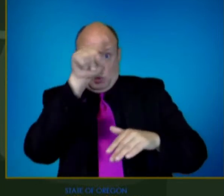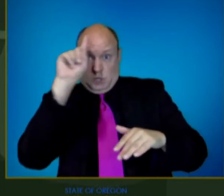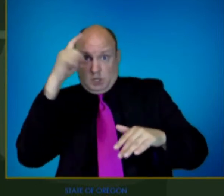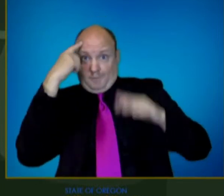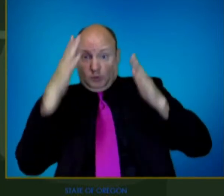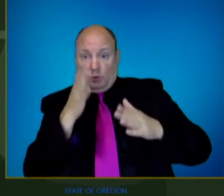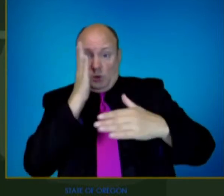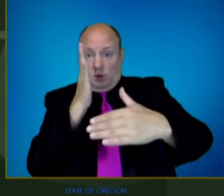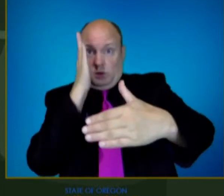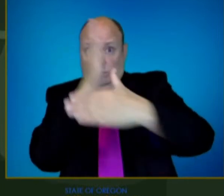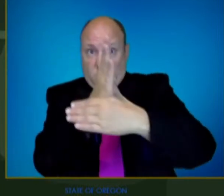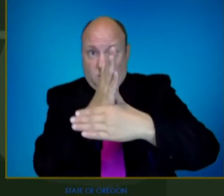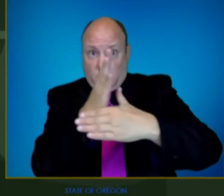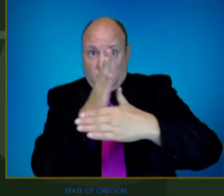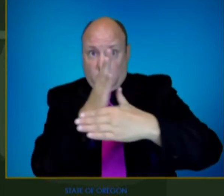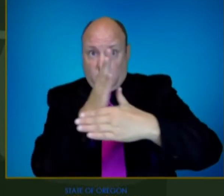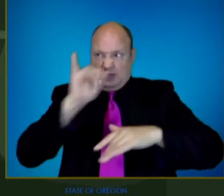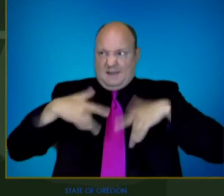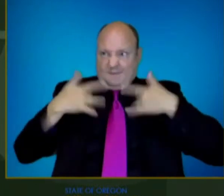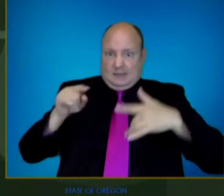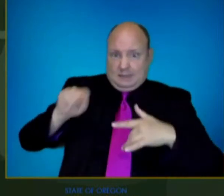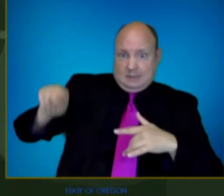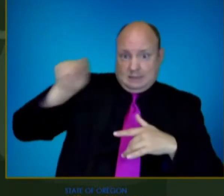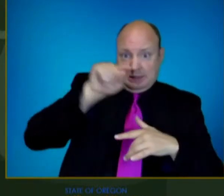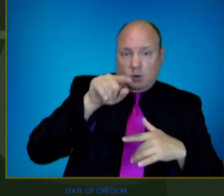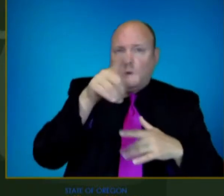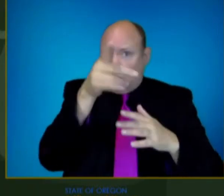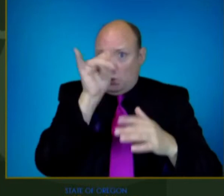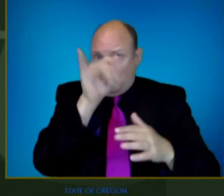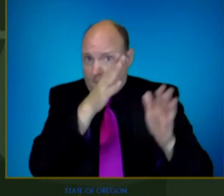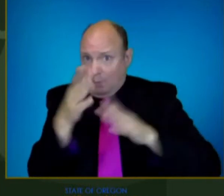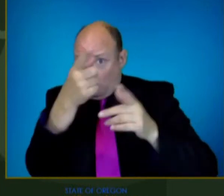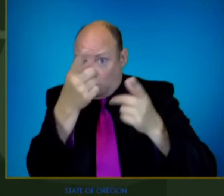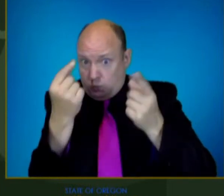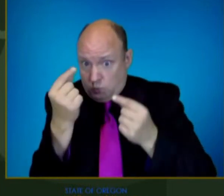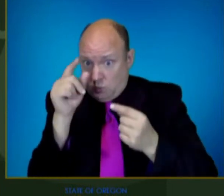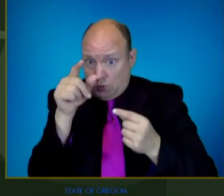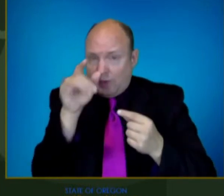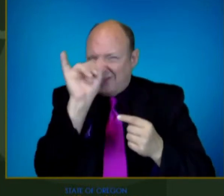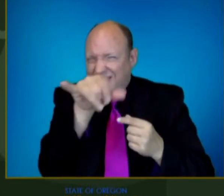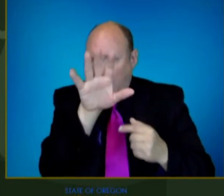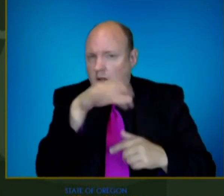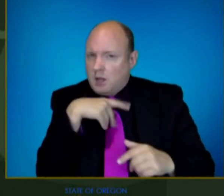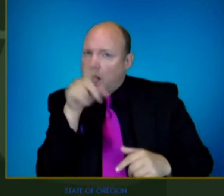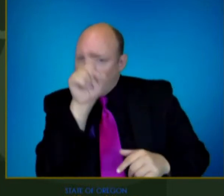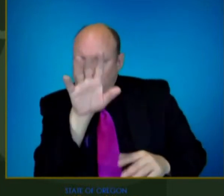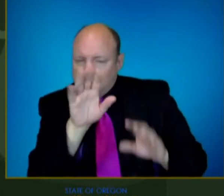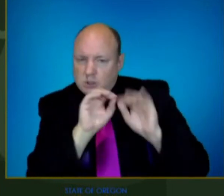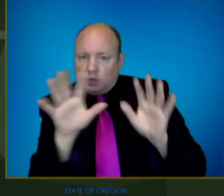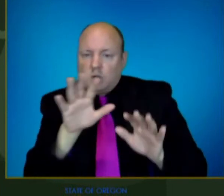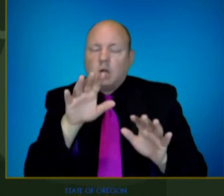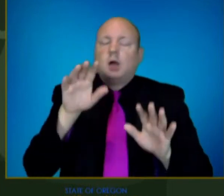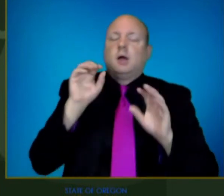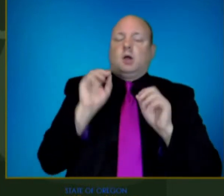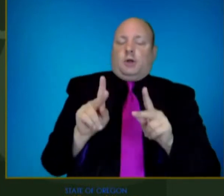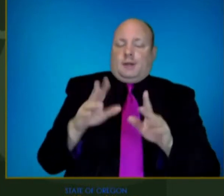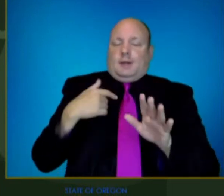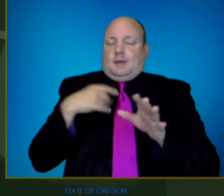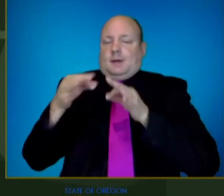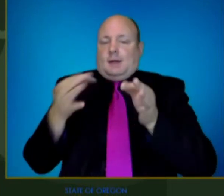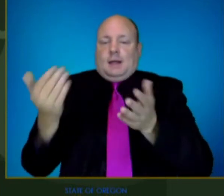spike? So at this point in time, Gary, I am asking Oregonians to mask up and